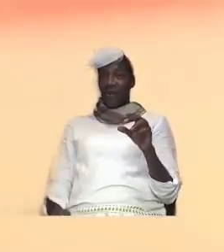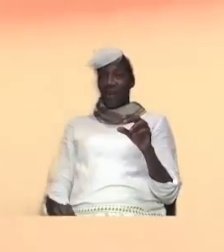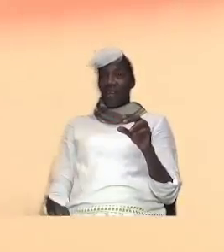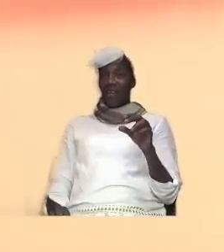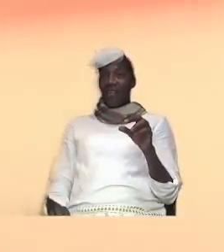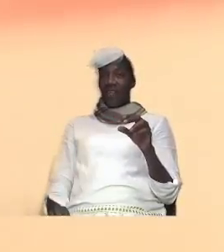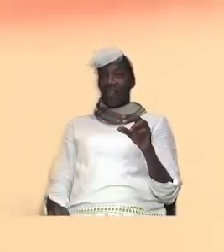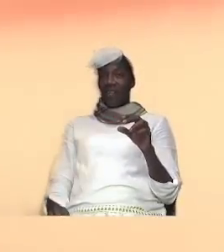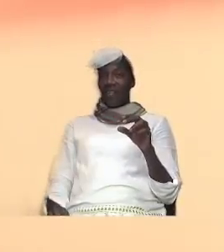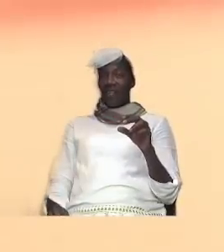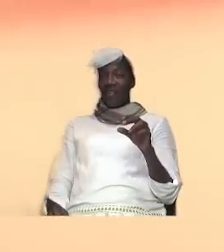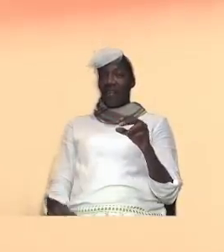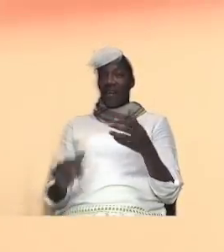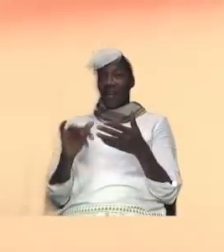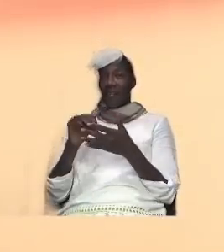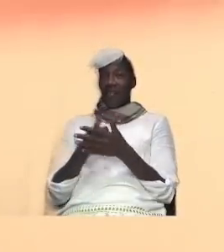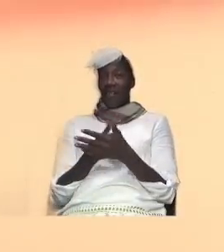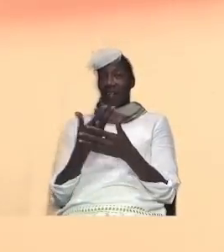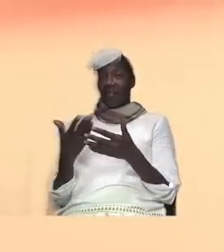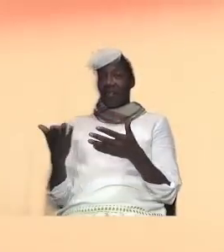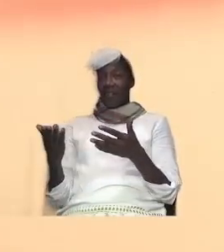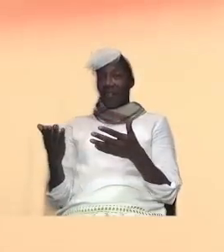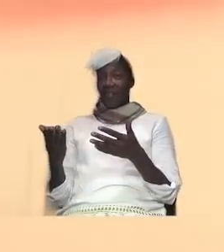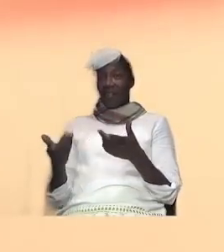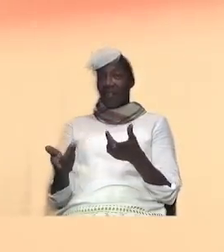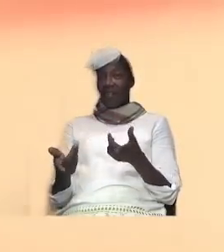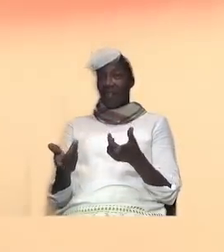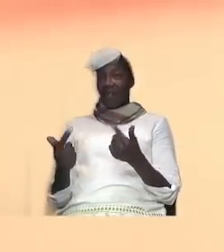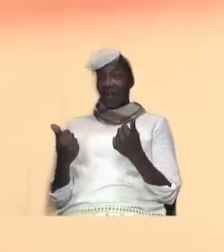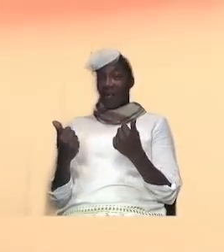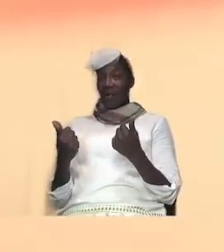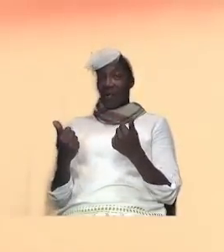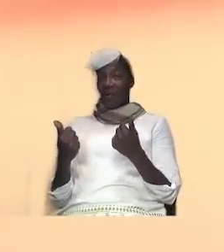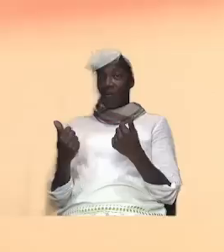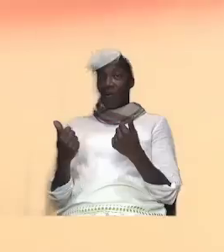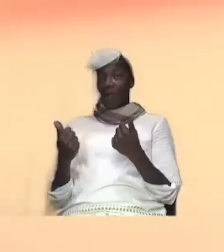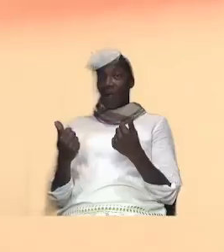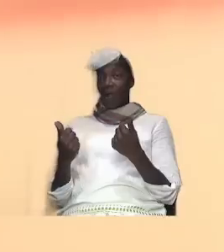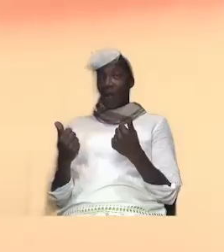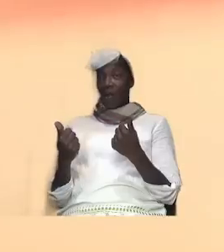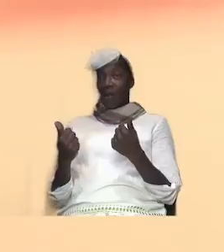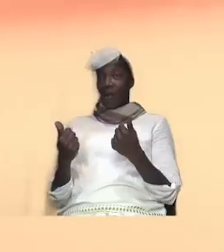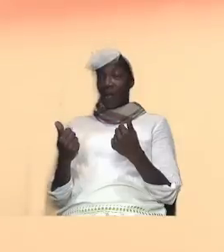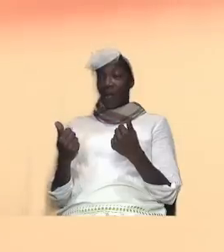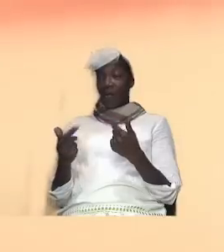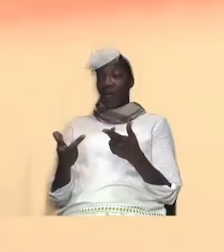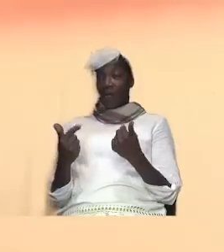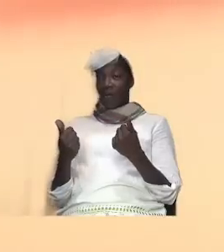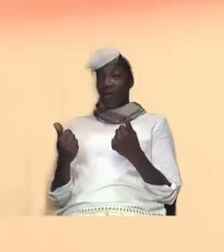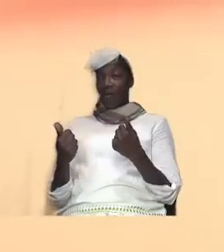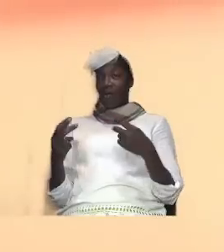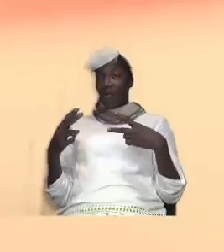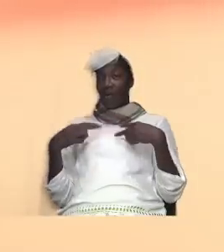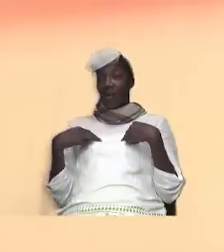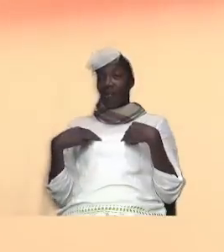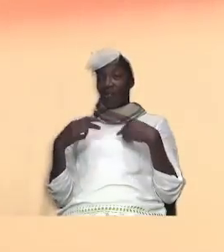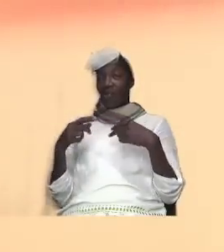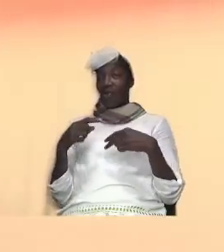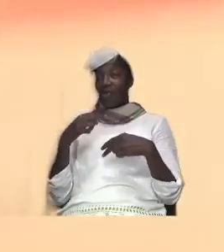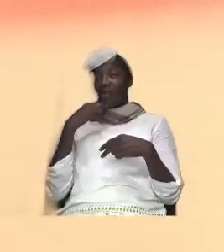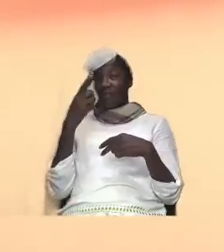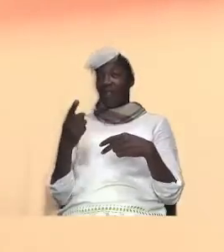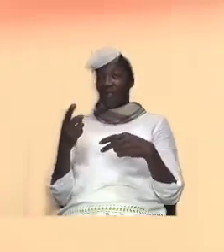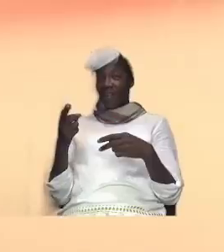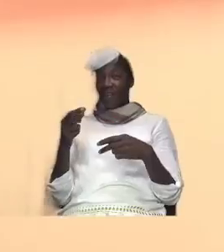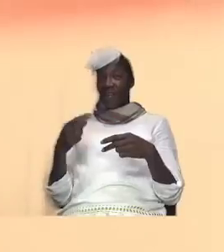things that he will have been looking for is going to come up. And we will have to give an account. We will be